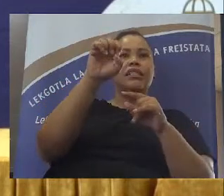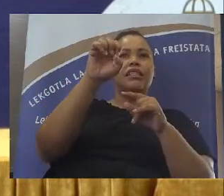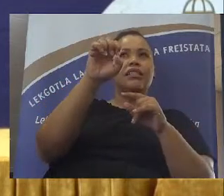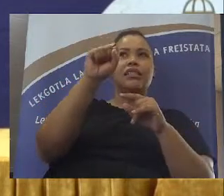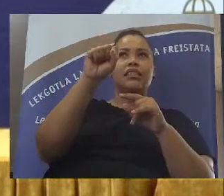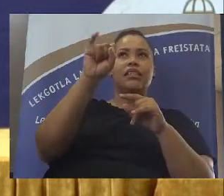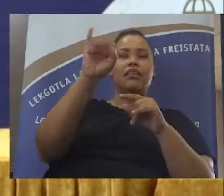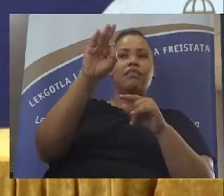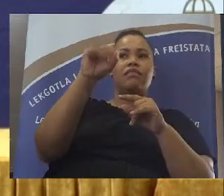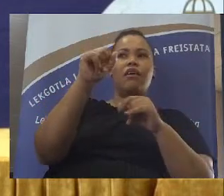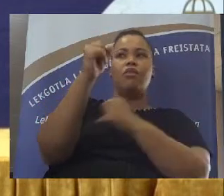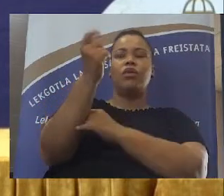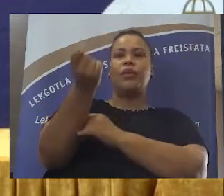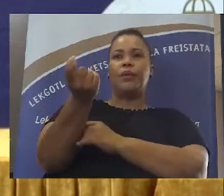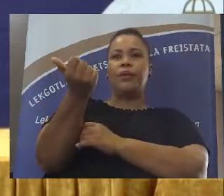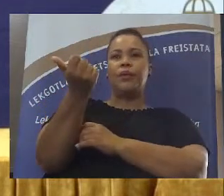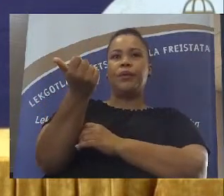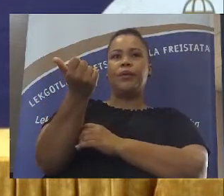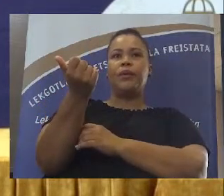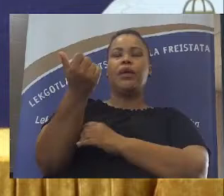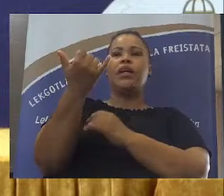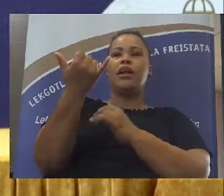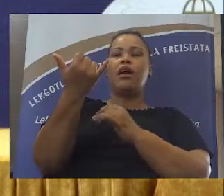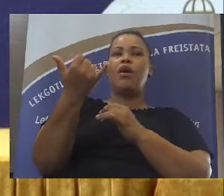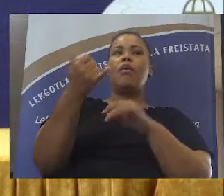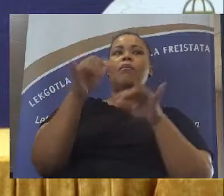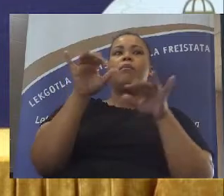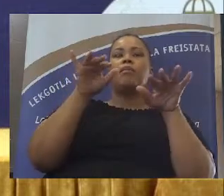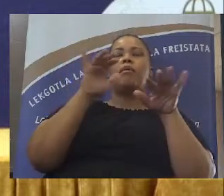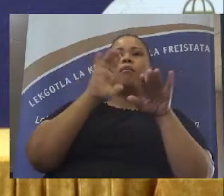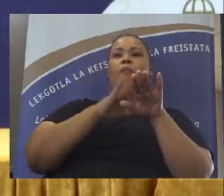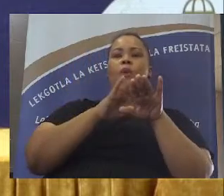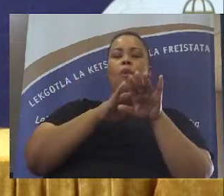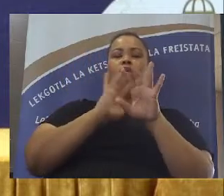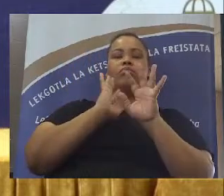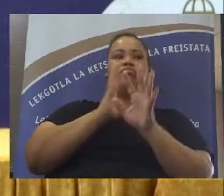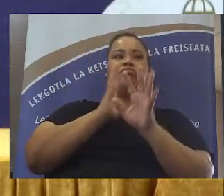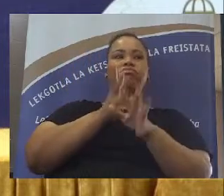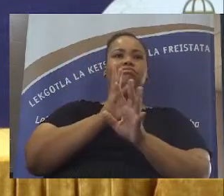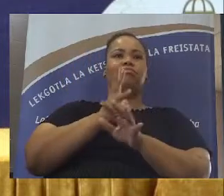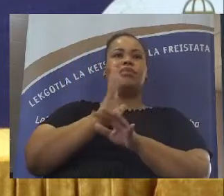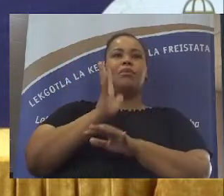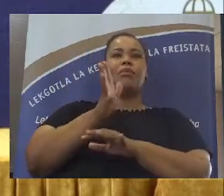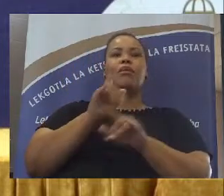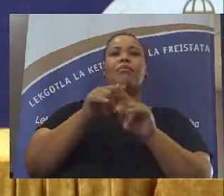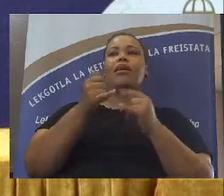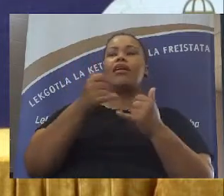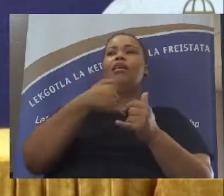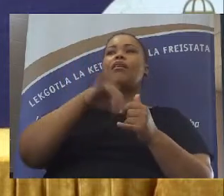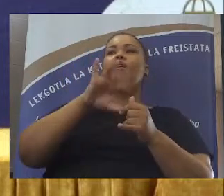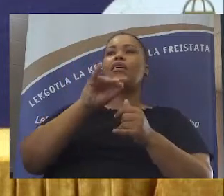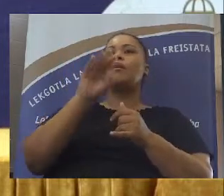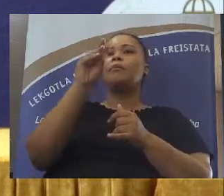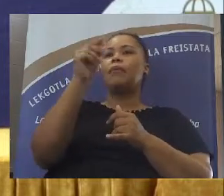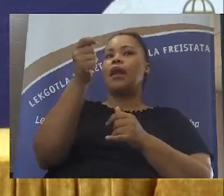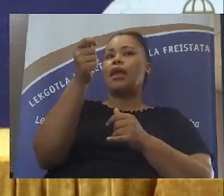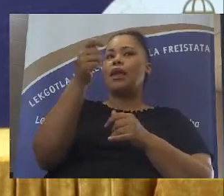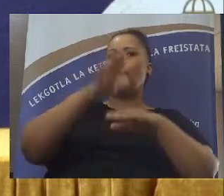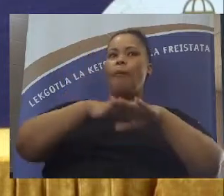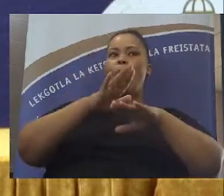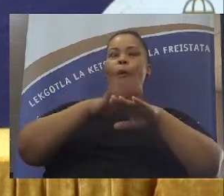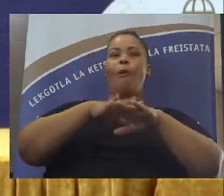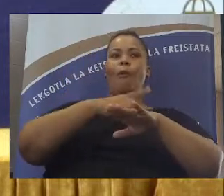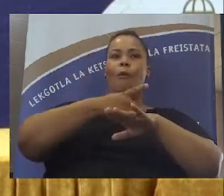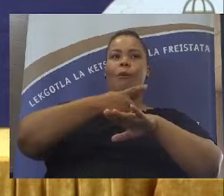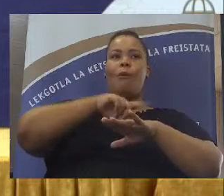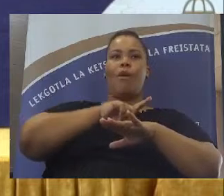the footprint will immediately increase. But also we're asking for additional funding so that we can broaden